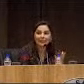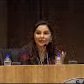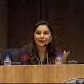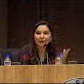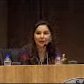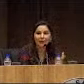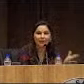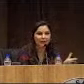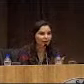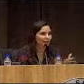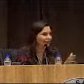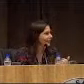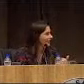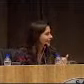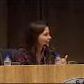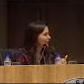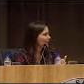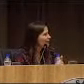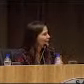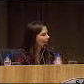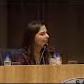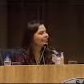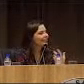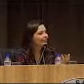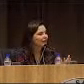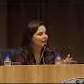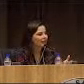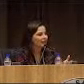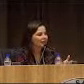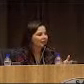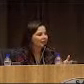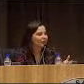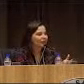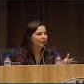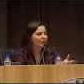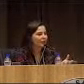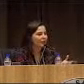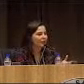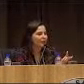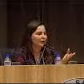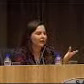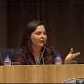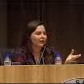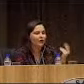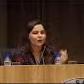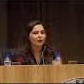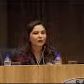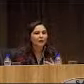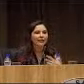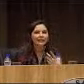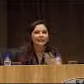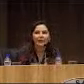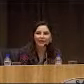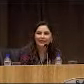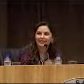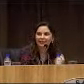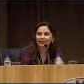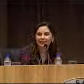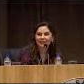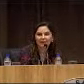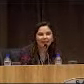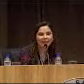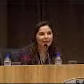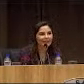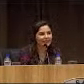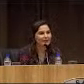everyone so much. If you want to go to the next slide right here, the last one is I'm happy to be here, all of us together. I would like to thank our team. If you'd